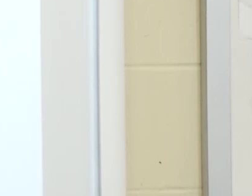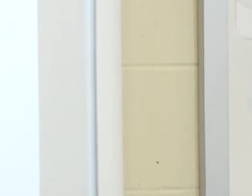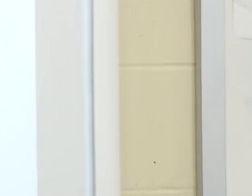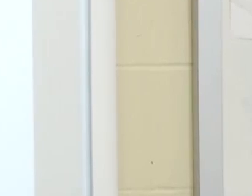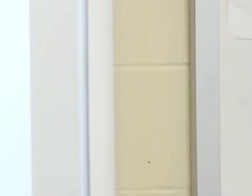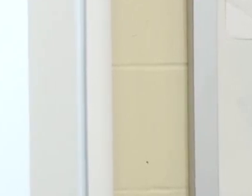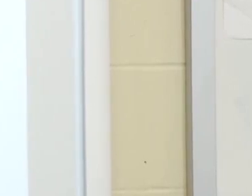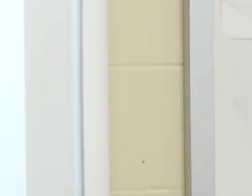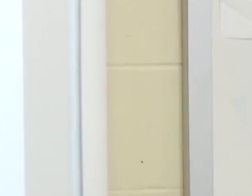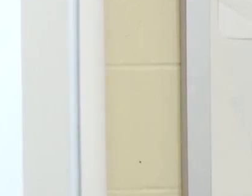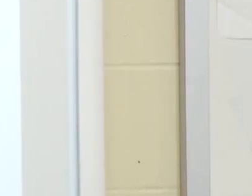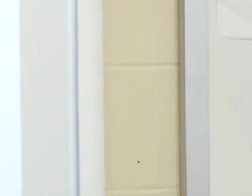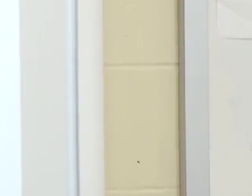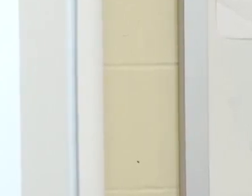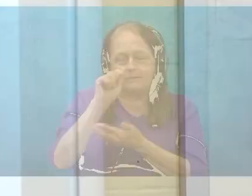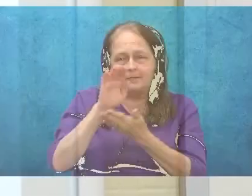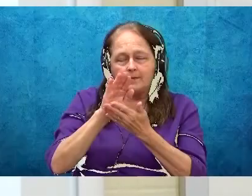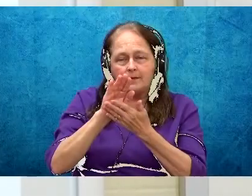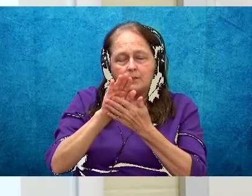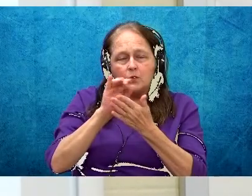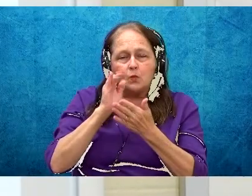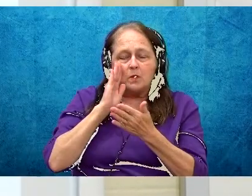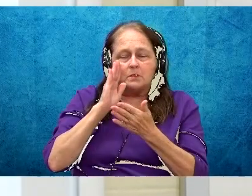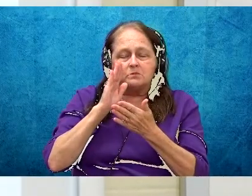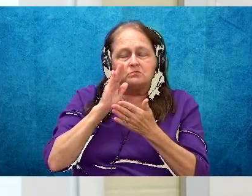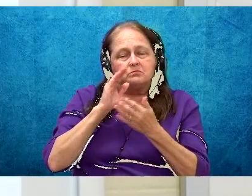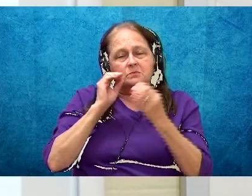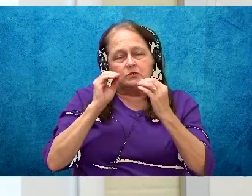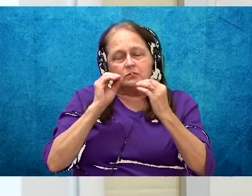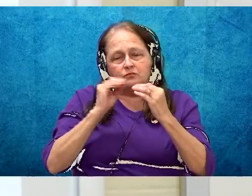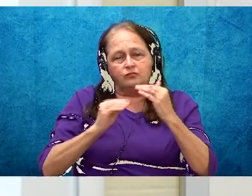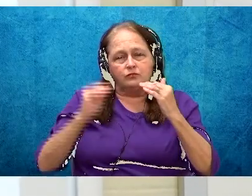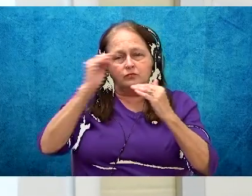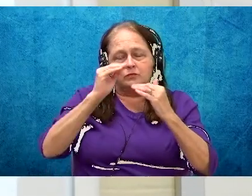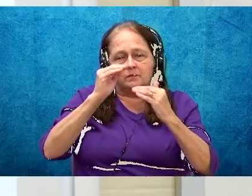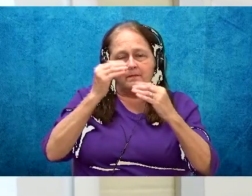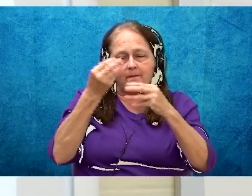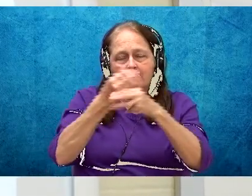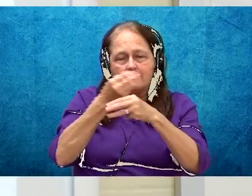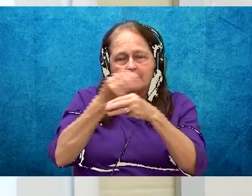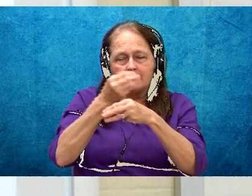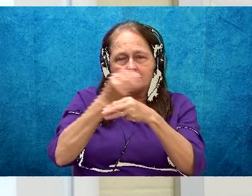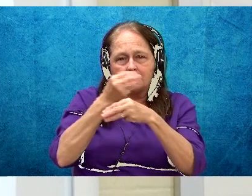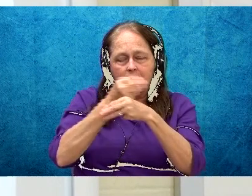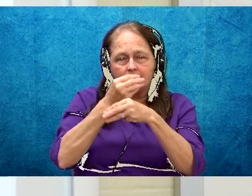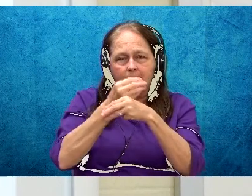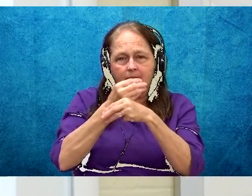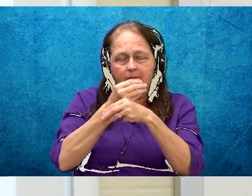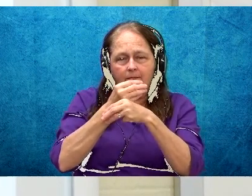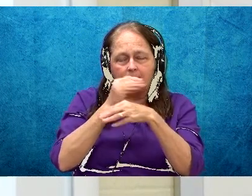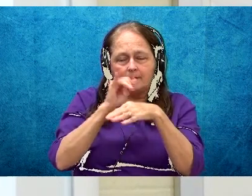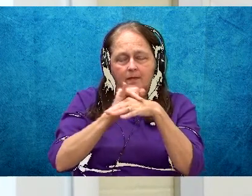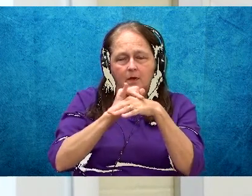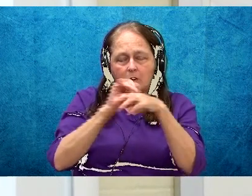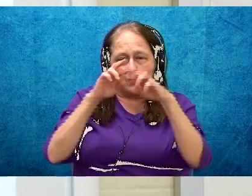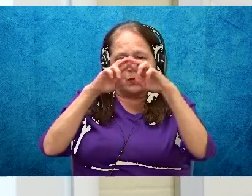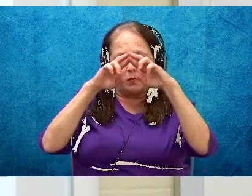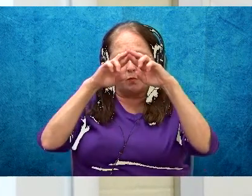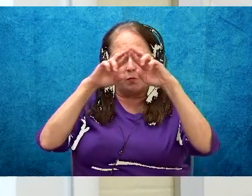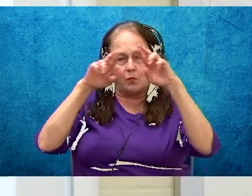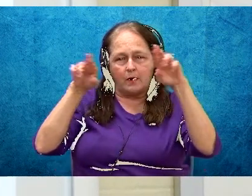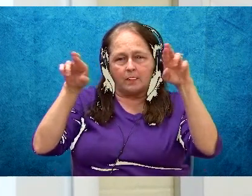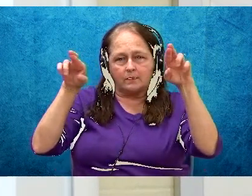advanced mathematics. Today, I'm going to do a lesson with you on the surface area of a rectangular